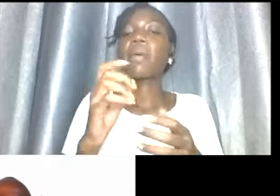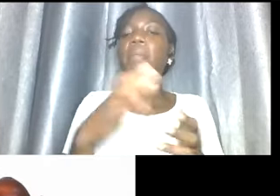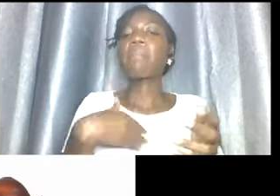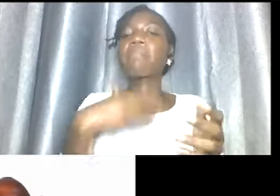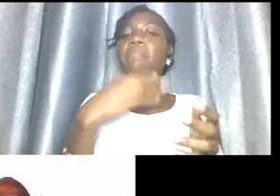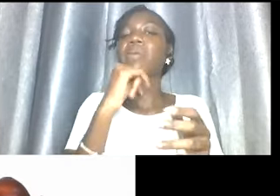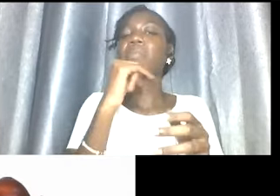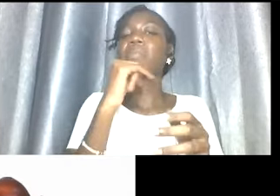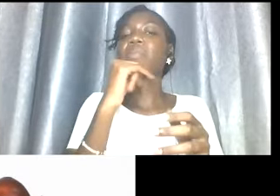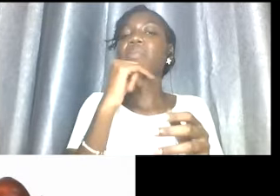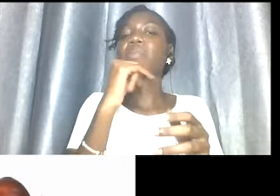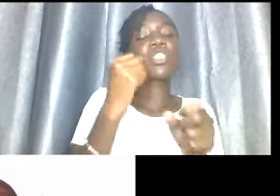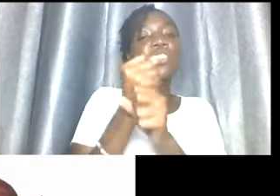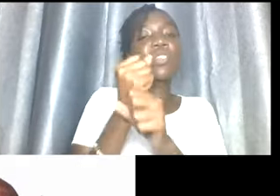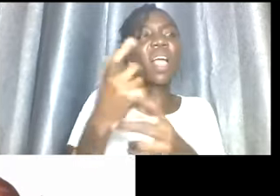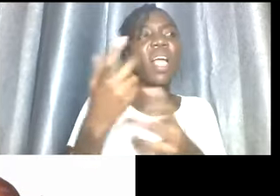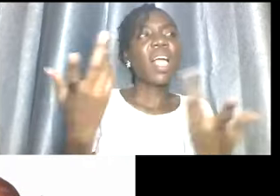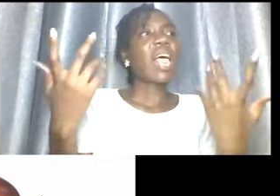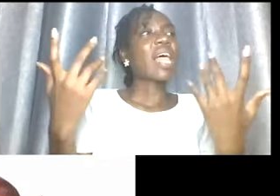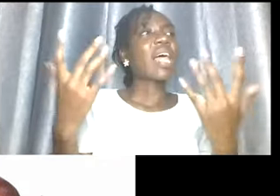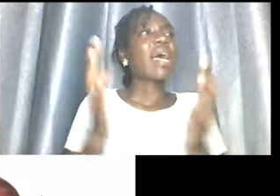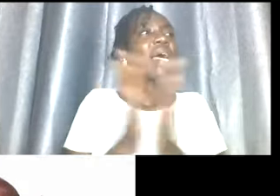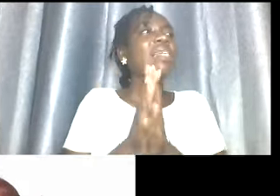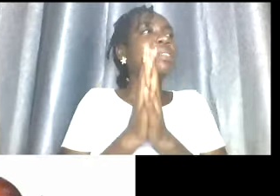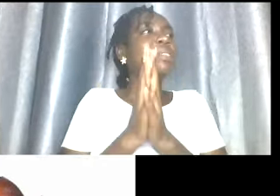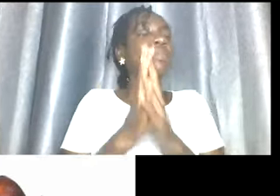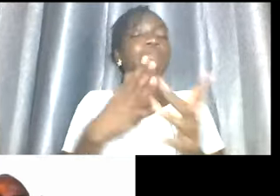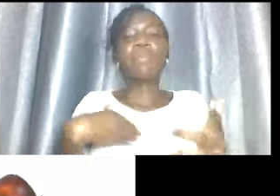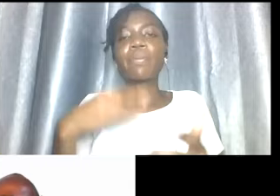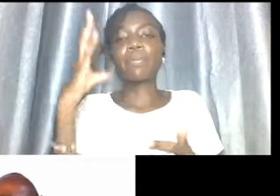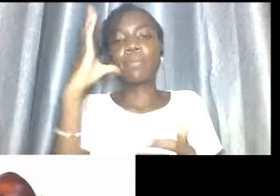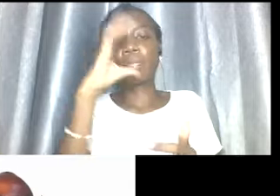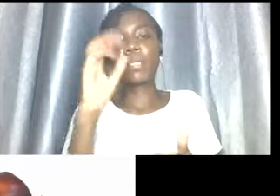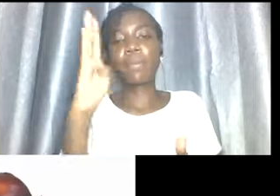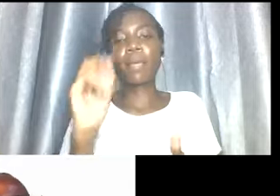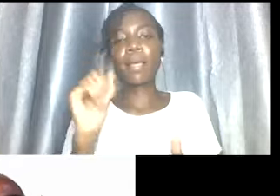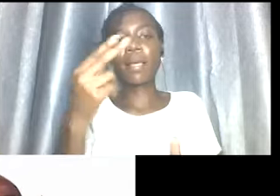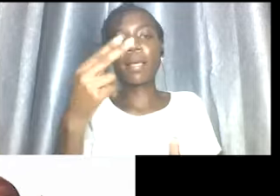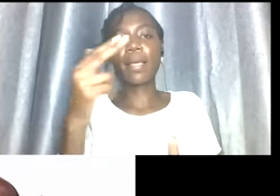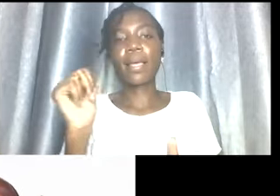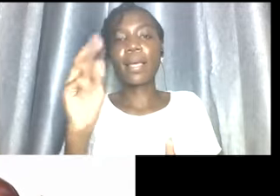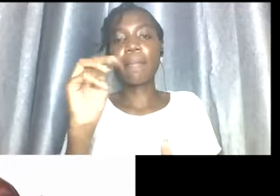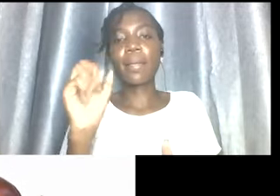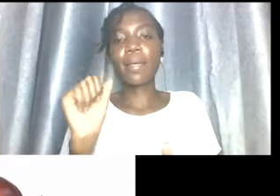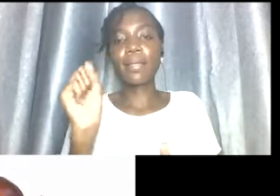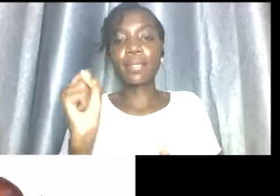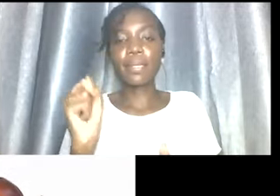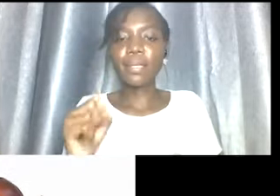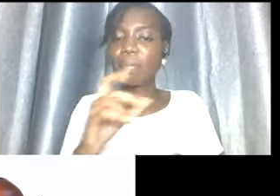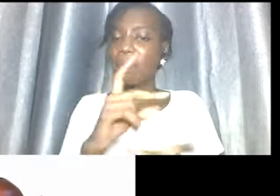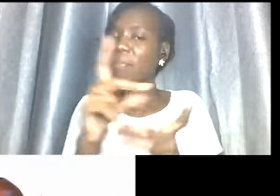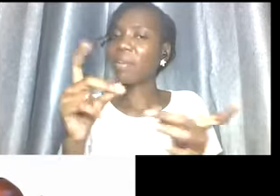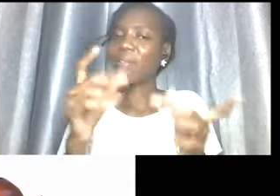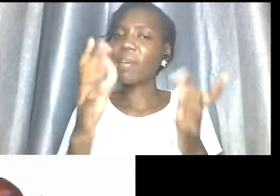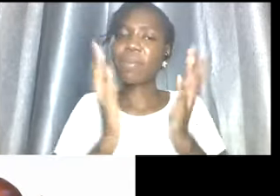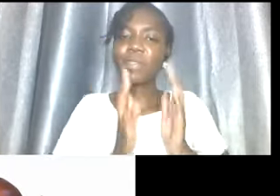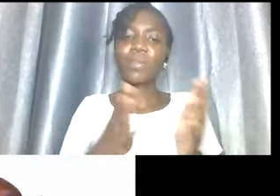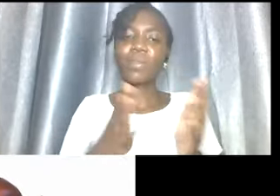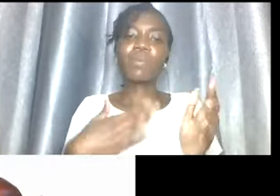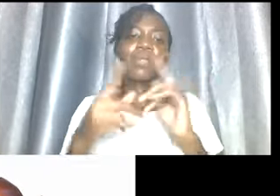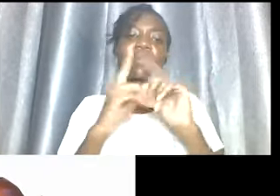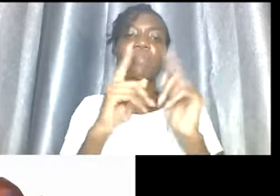wow, I just met so-and-so from the Bahamas, and he's the perfect person for you to speak to.